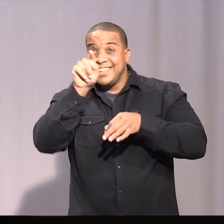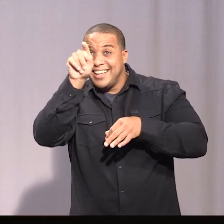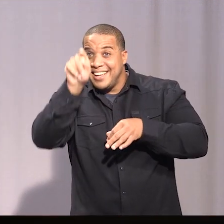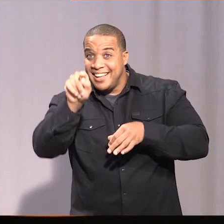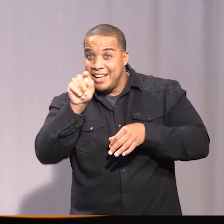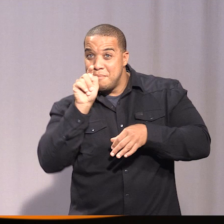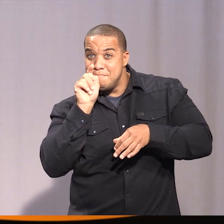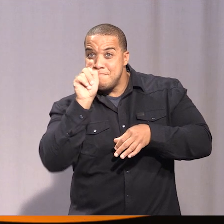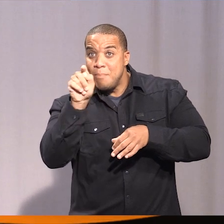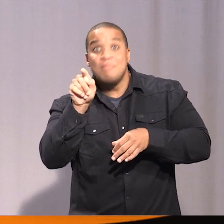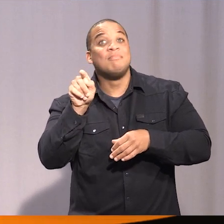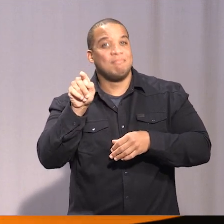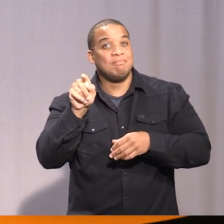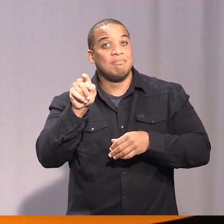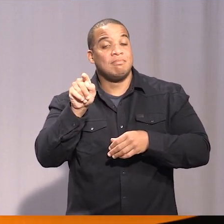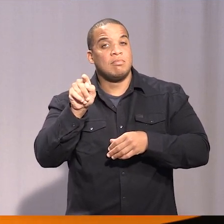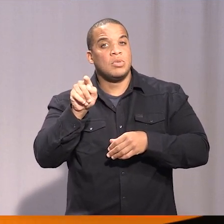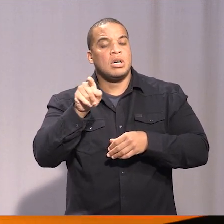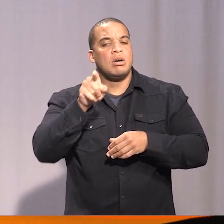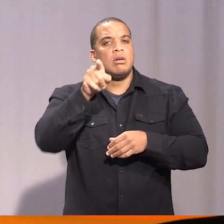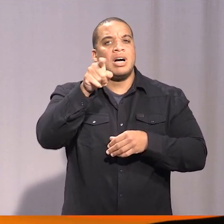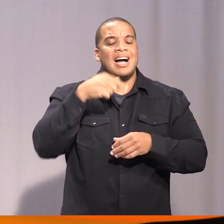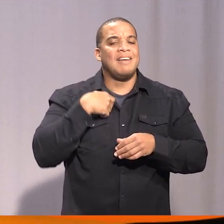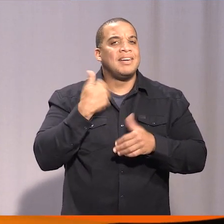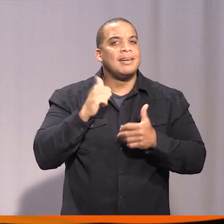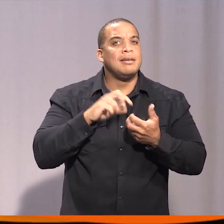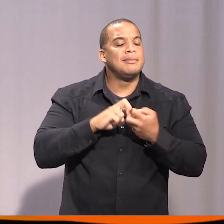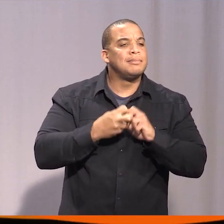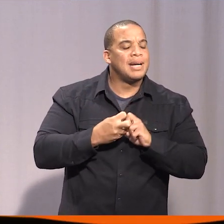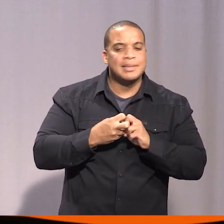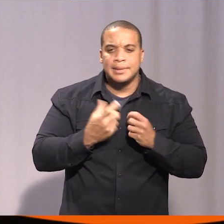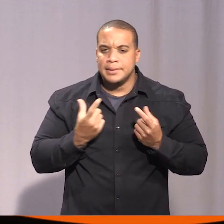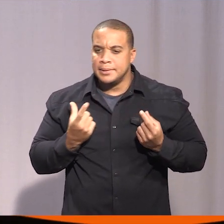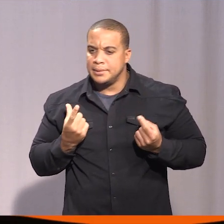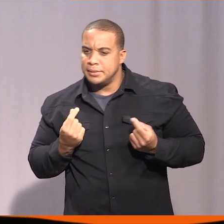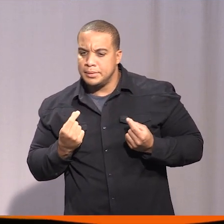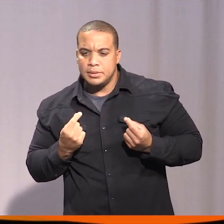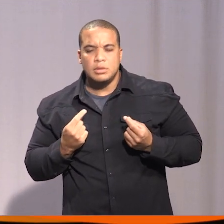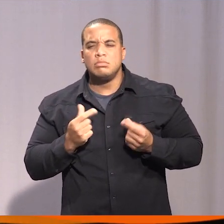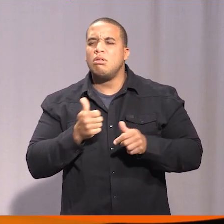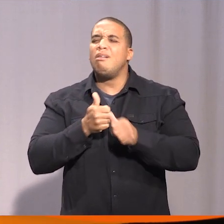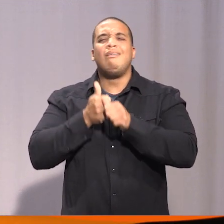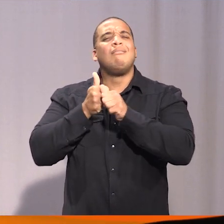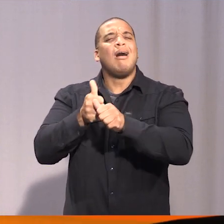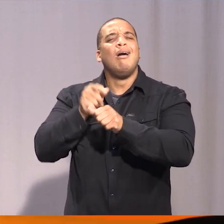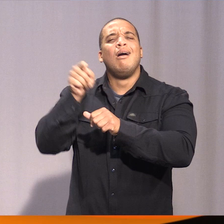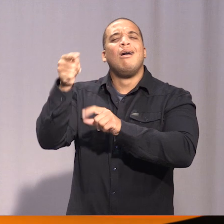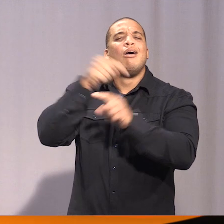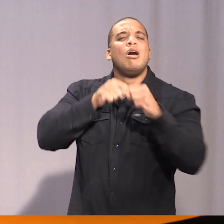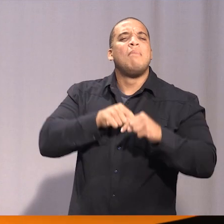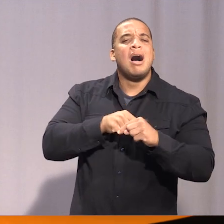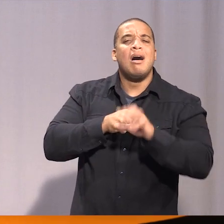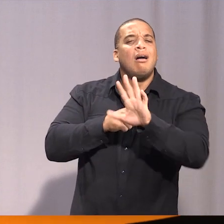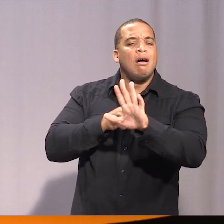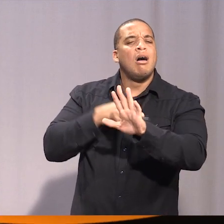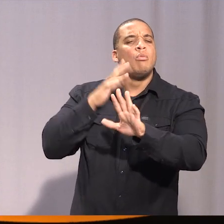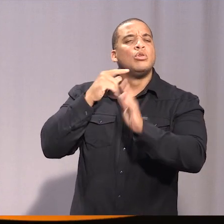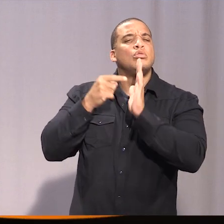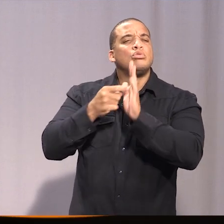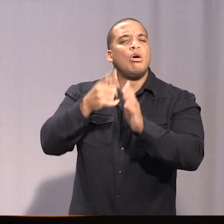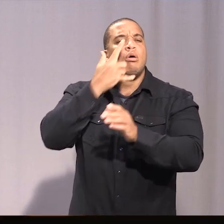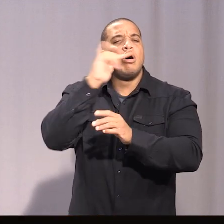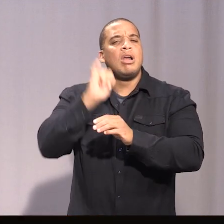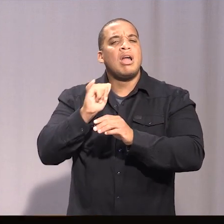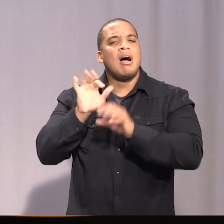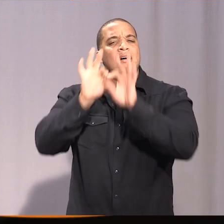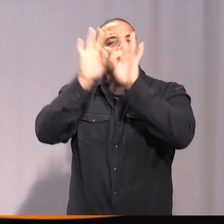here. Should you have any issues, you can go ahead and follow those steps. Otherwise, I'm going to go ahead and show you the intake